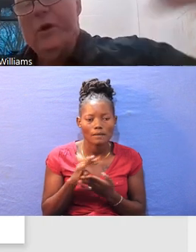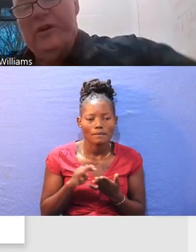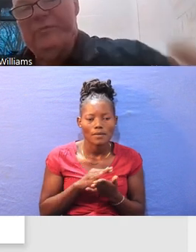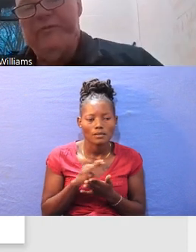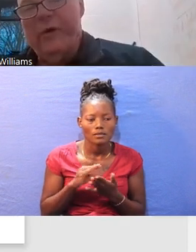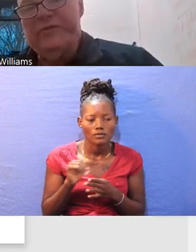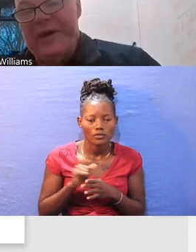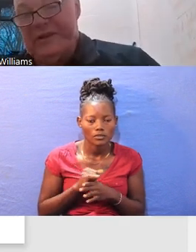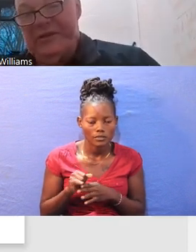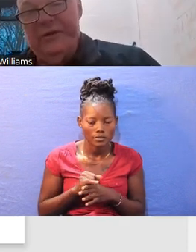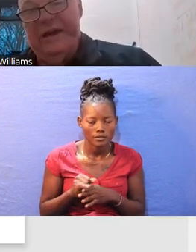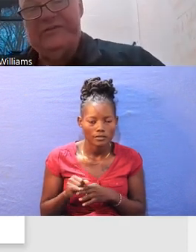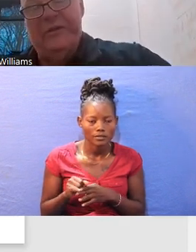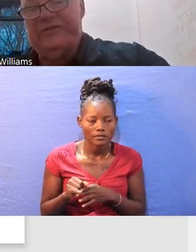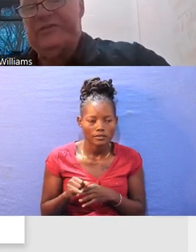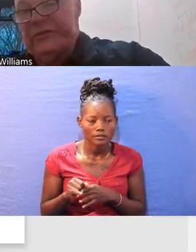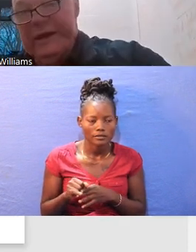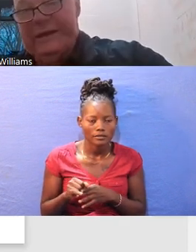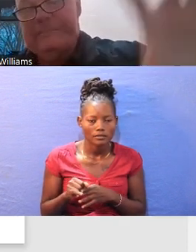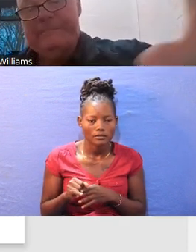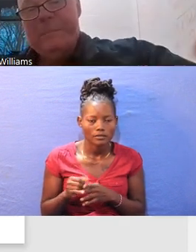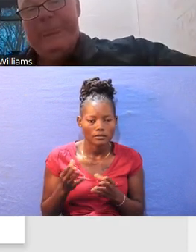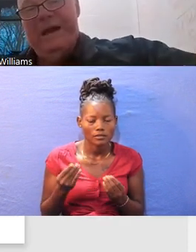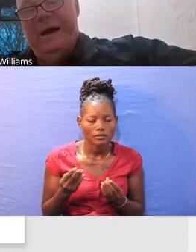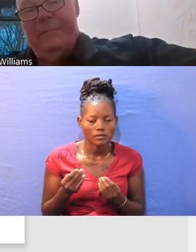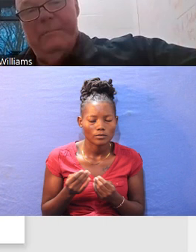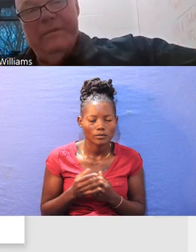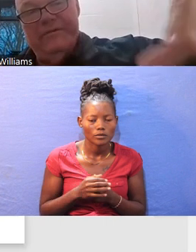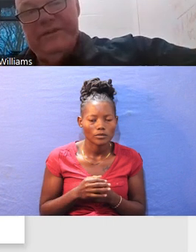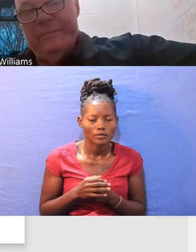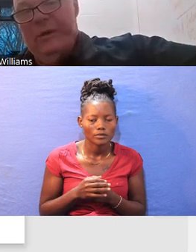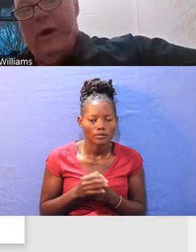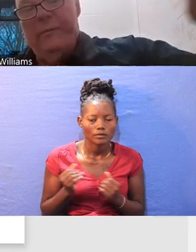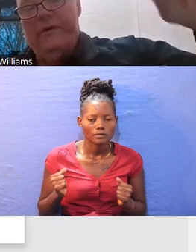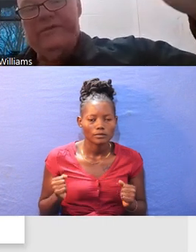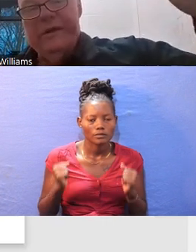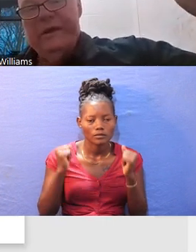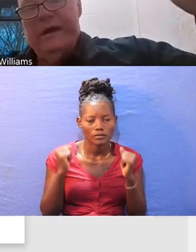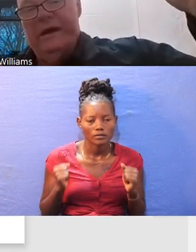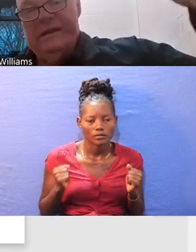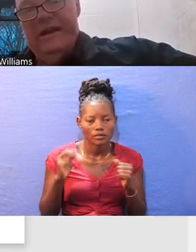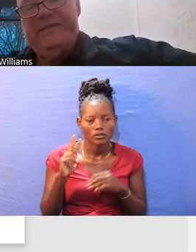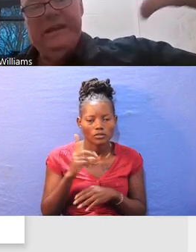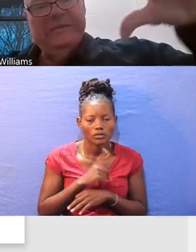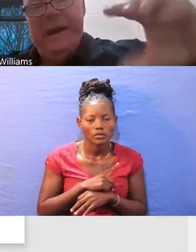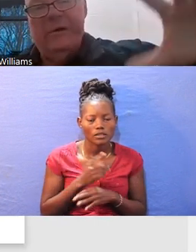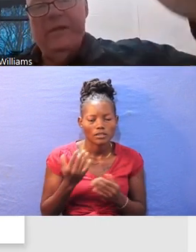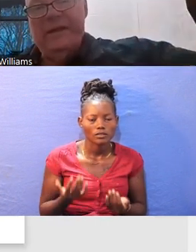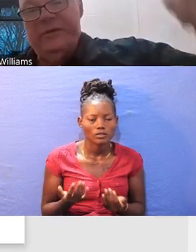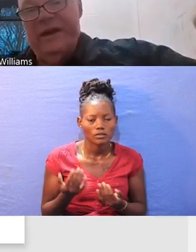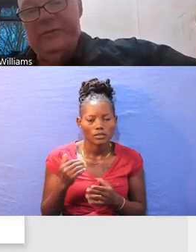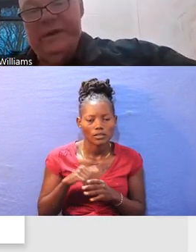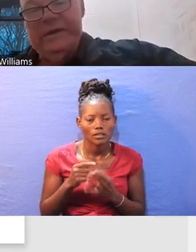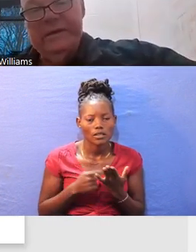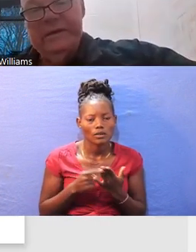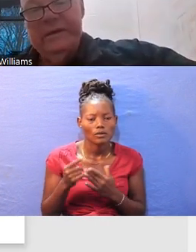Friday, whereas before it was basically 2 days. So this is 3. The template 1 was lifting and power, all that